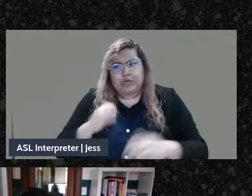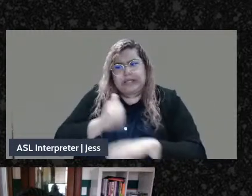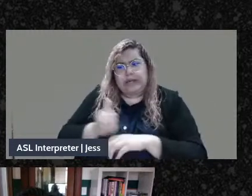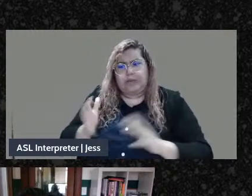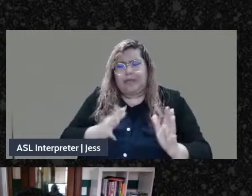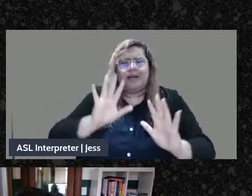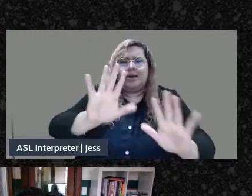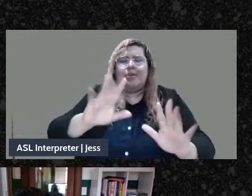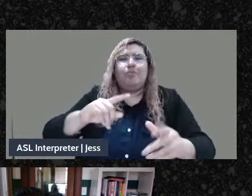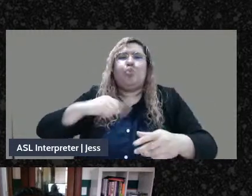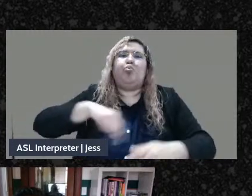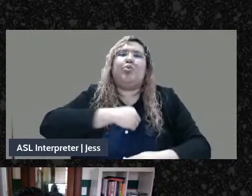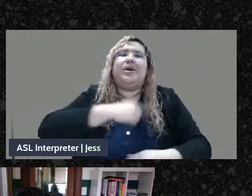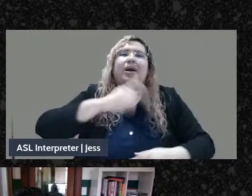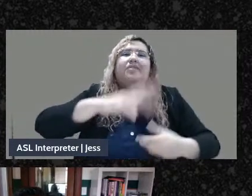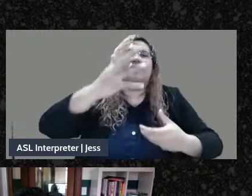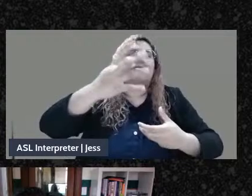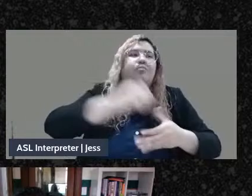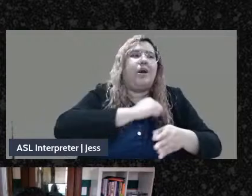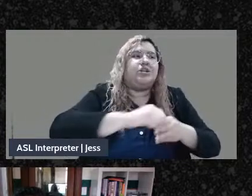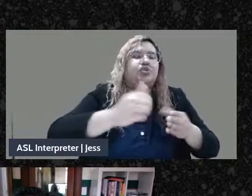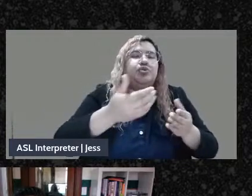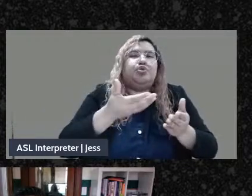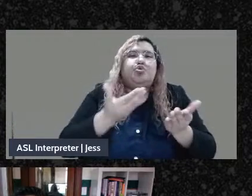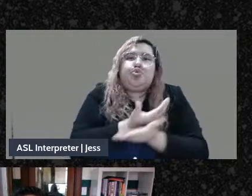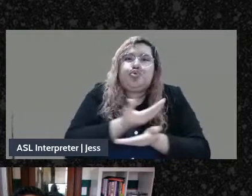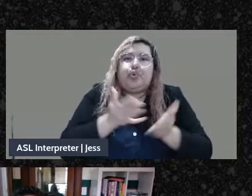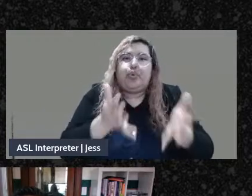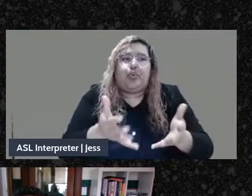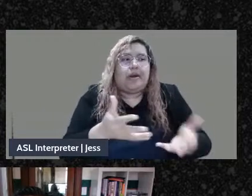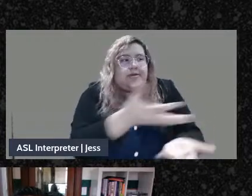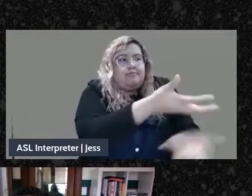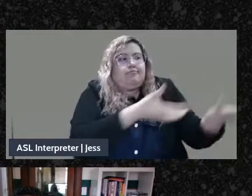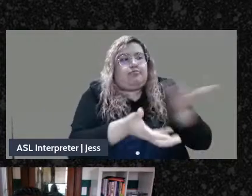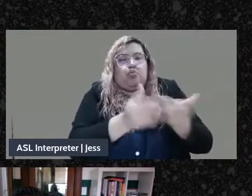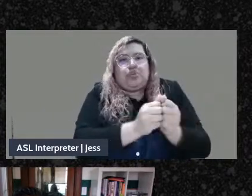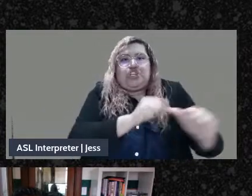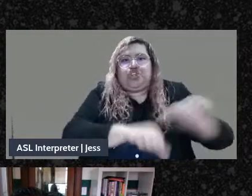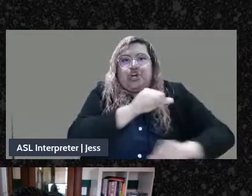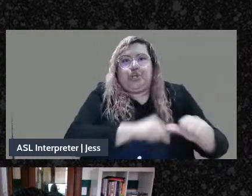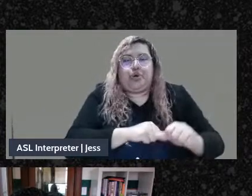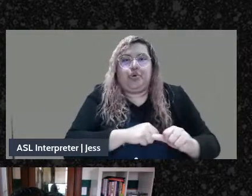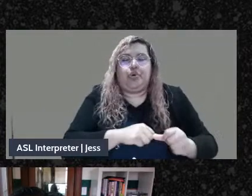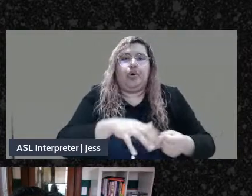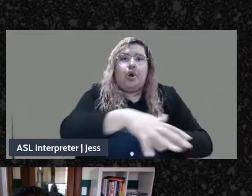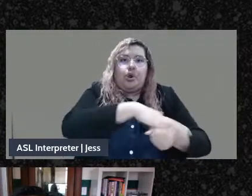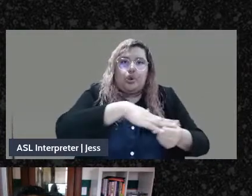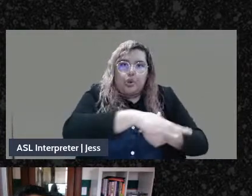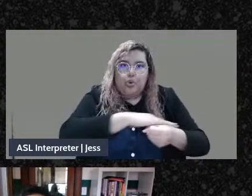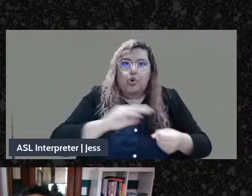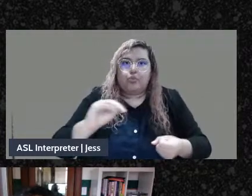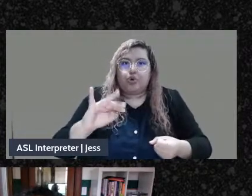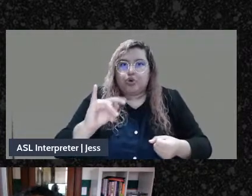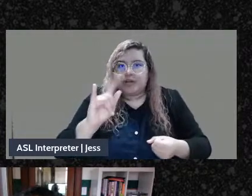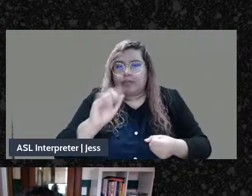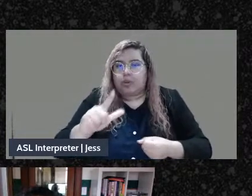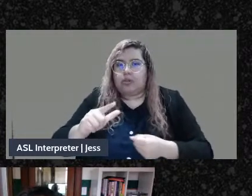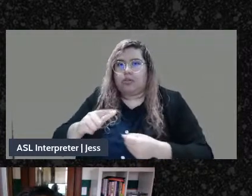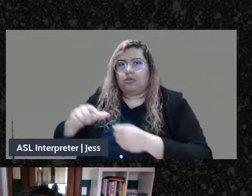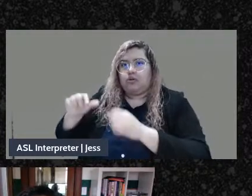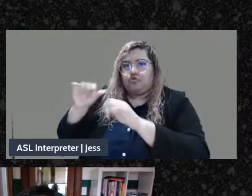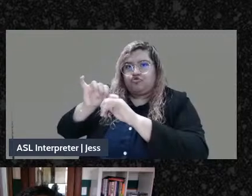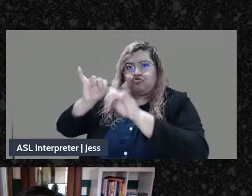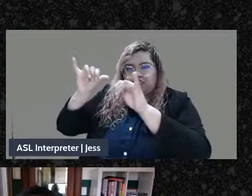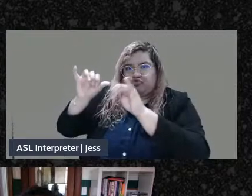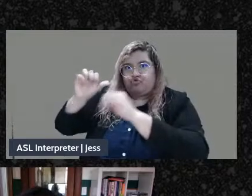have to practice new ways of being with each other and relating to each other. And these like local municipal governance structures give us an opportunity to do